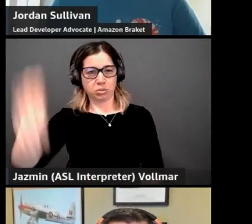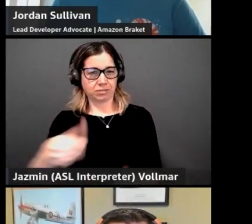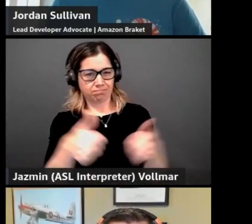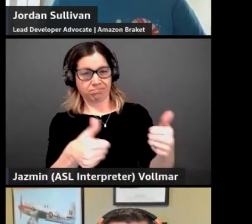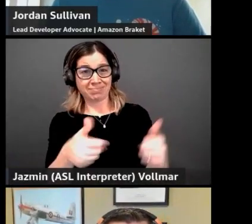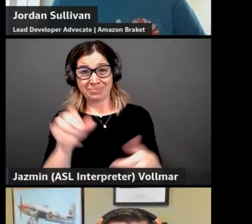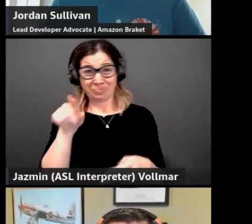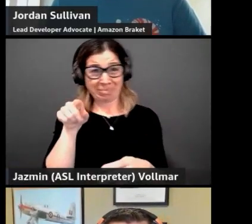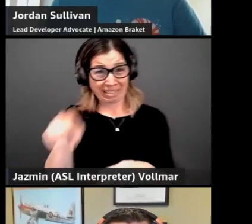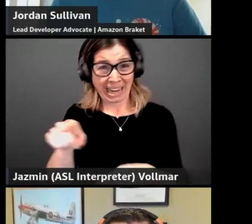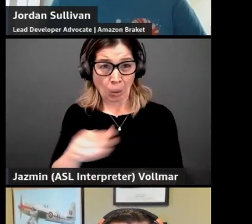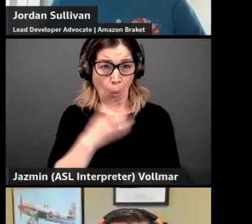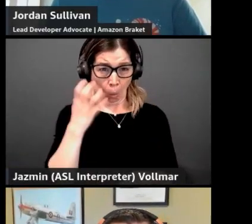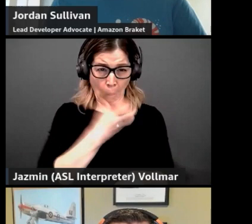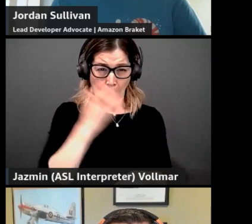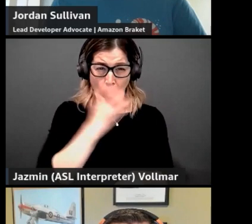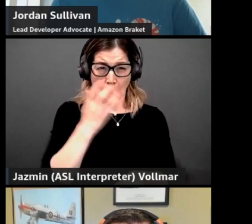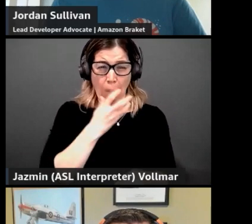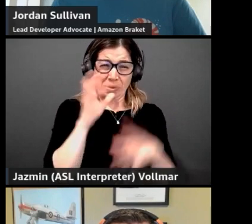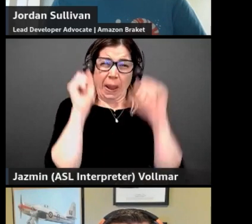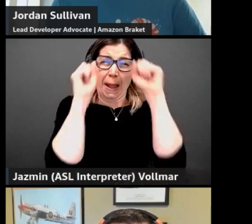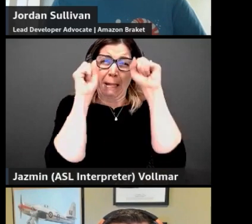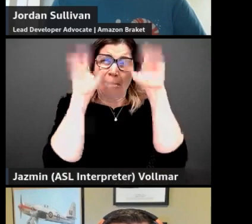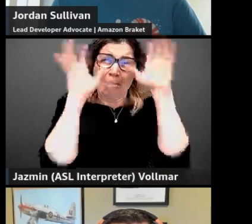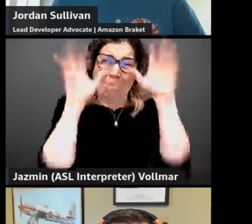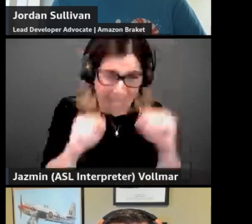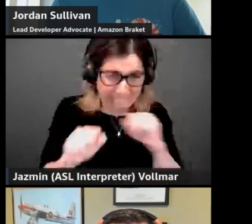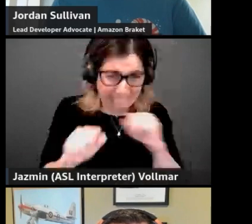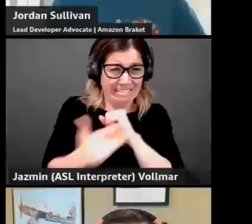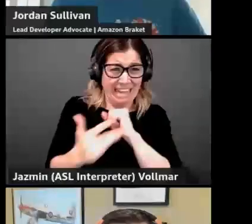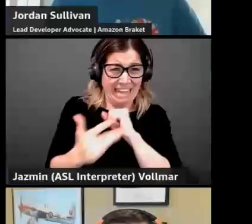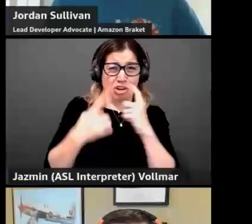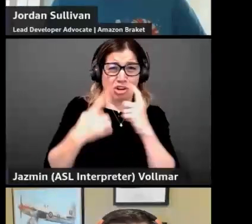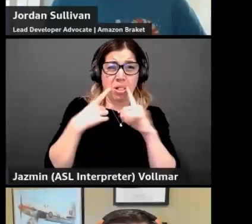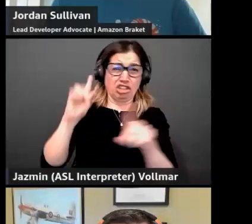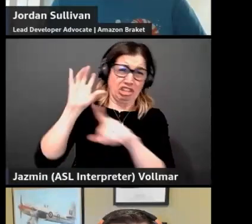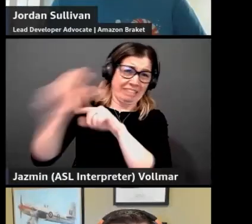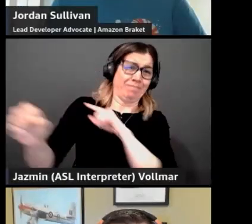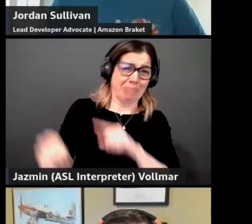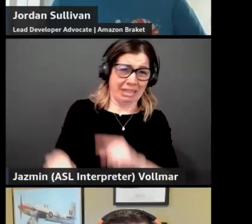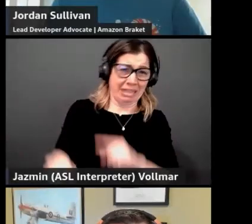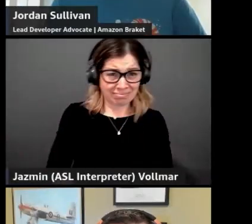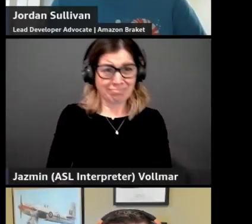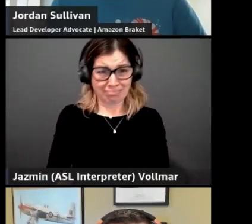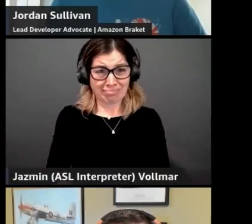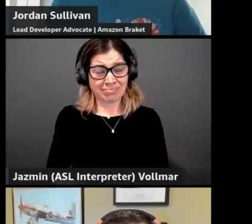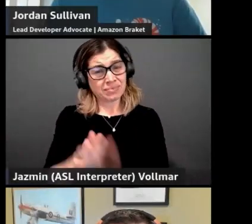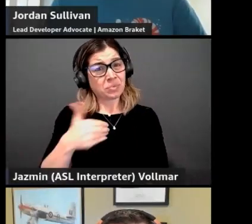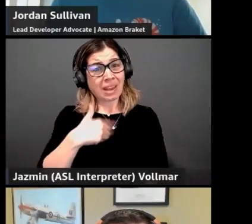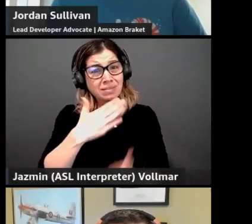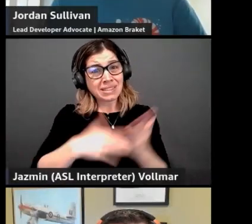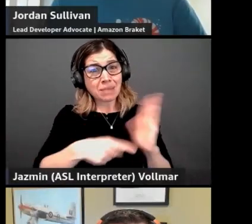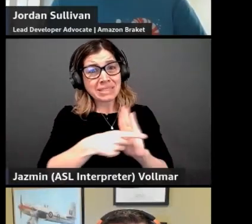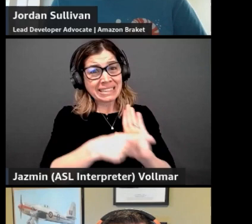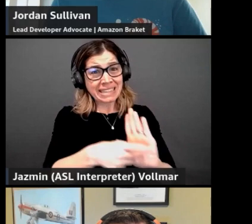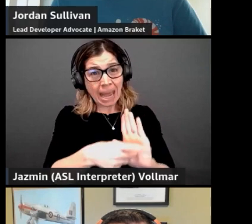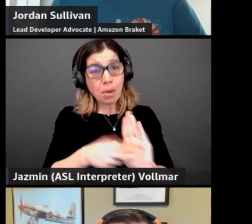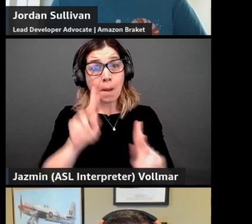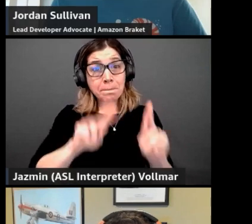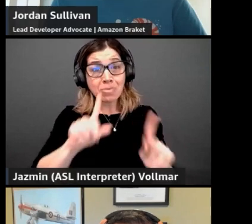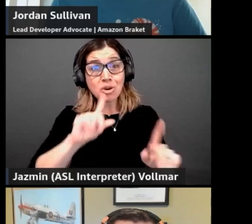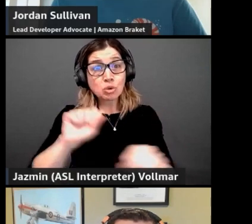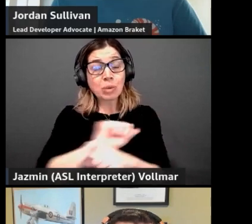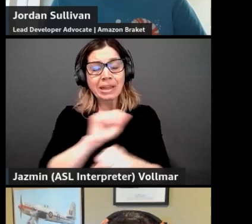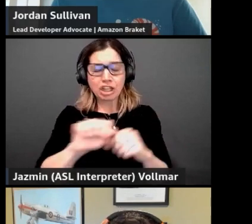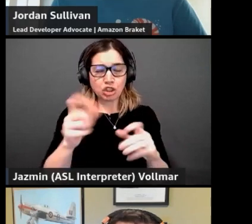quite an amazing technical achievement already to be able to do that. There are some funny demonstrations where people really do like arbitrary shapes. I don't